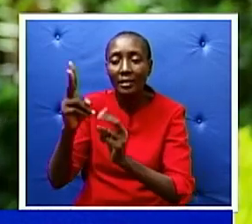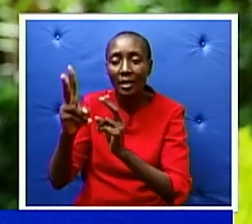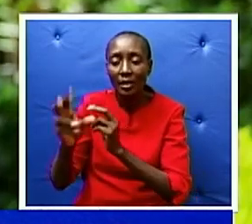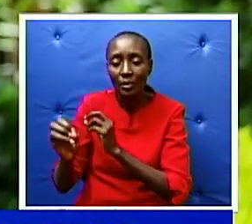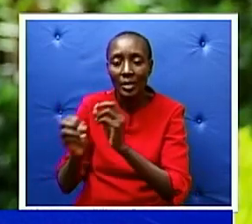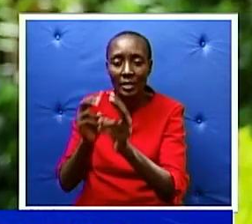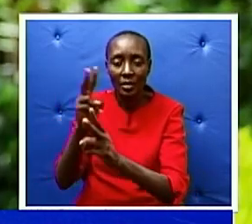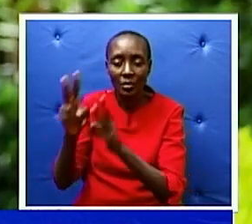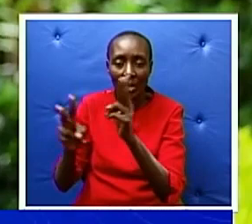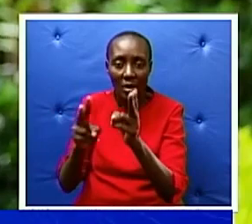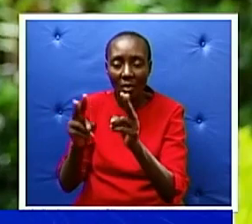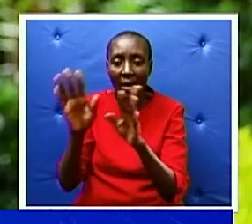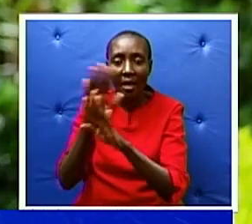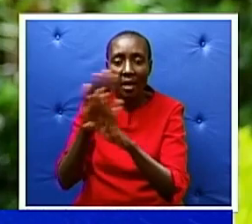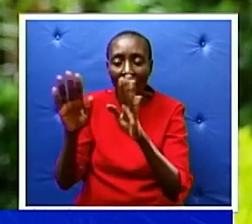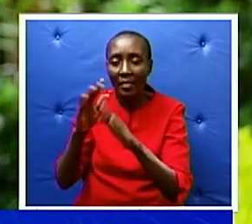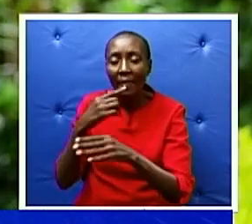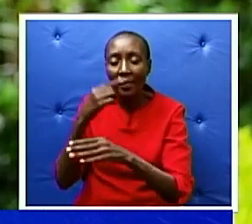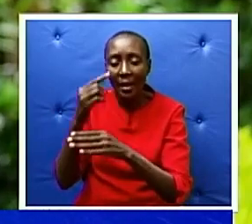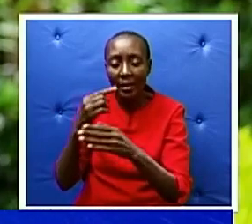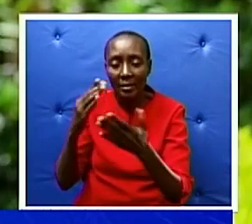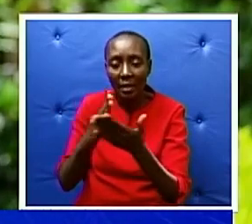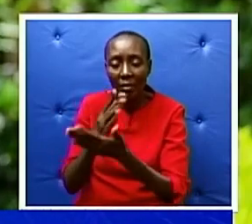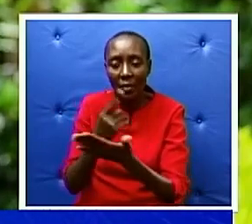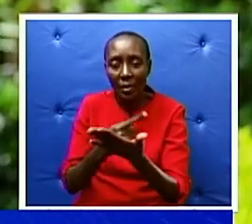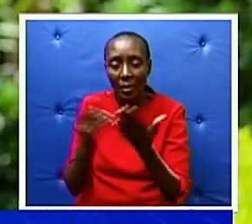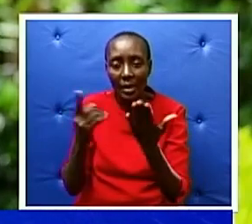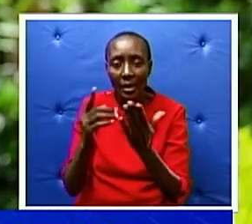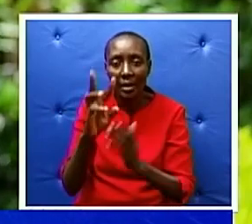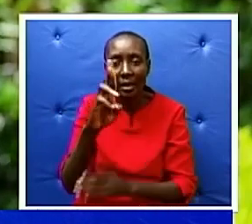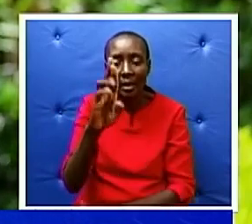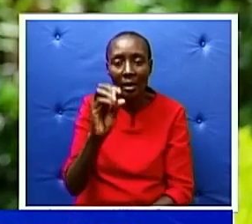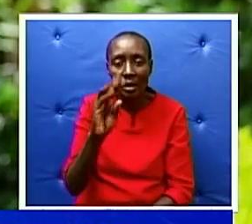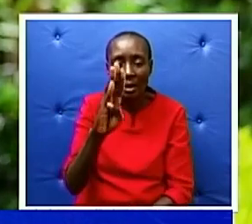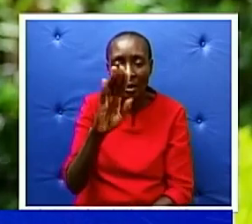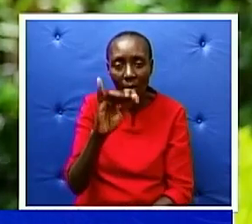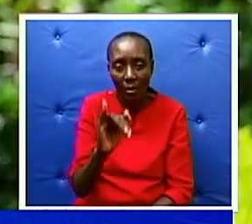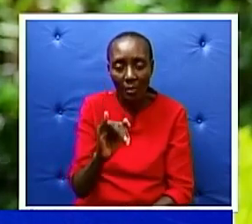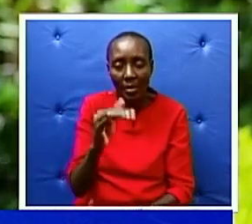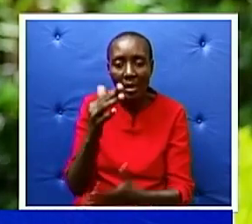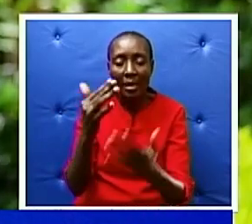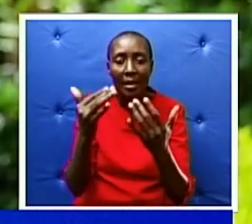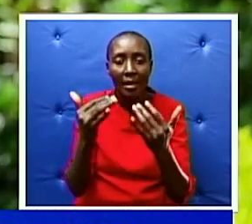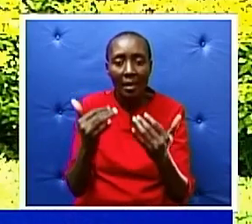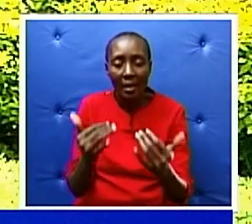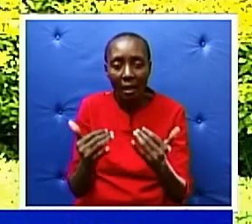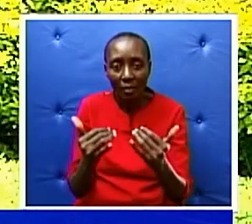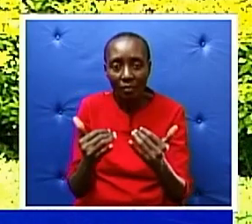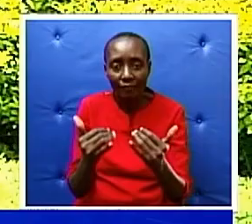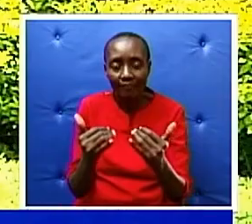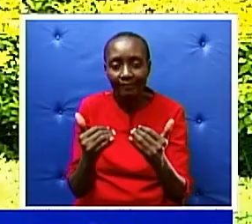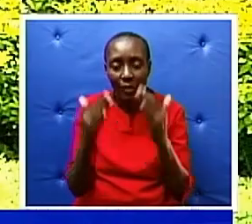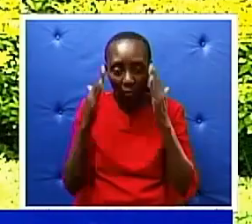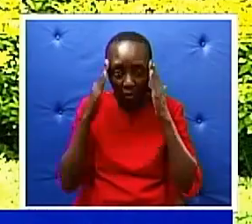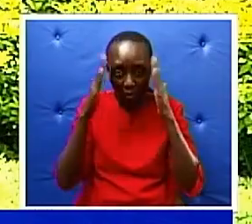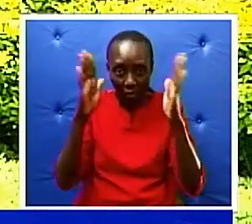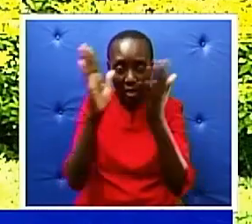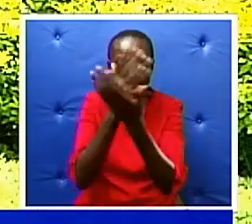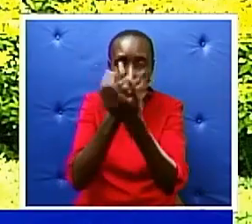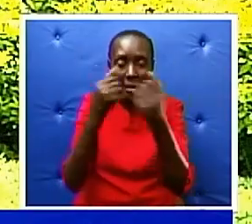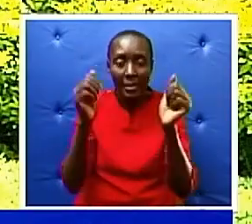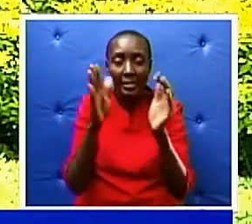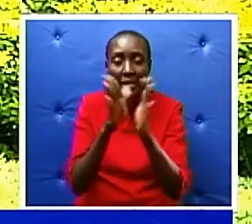has been said this week. Robbie, yeah. So let's just look at the president and former prime